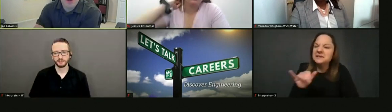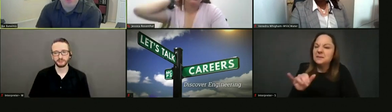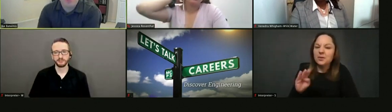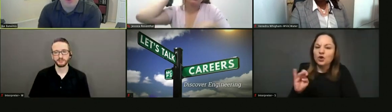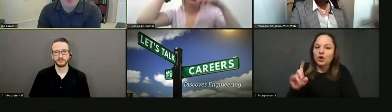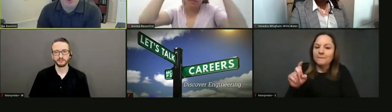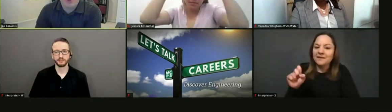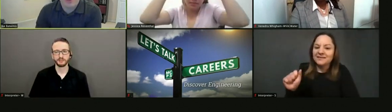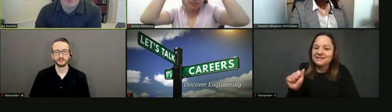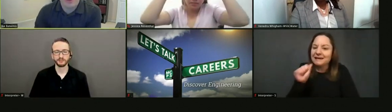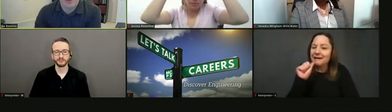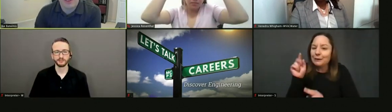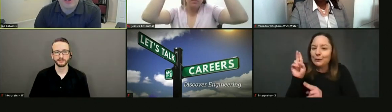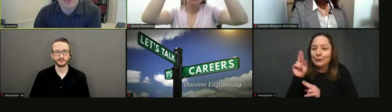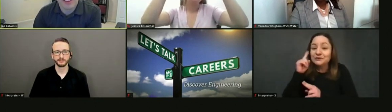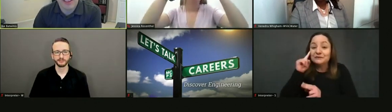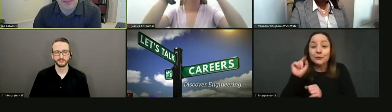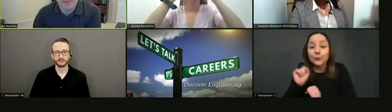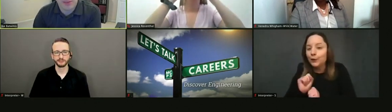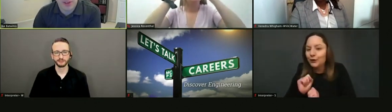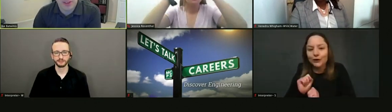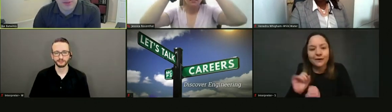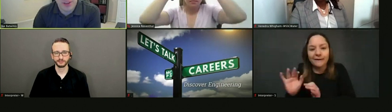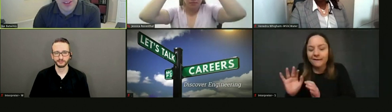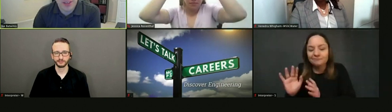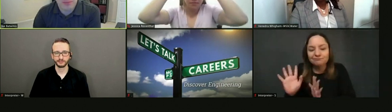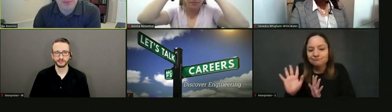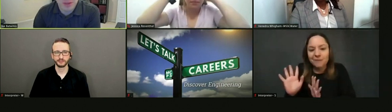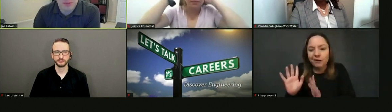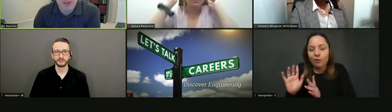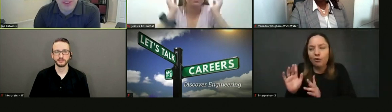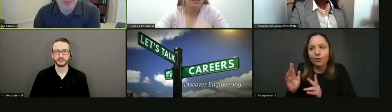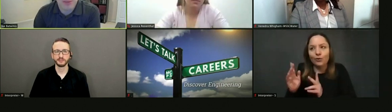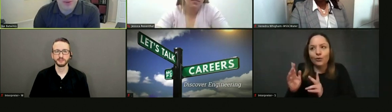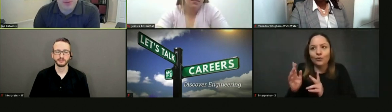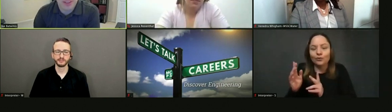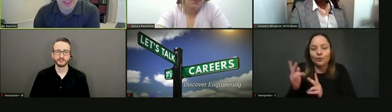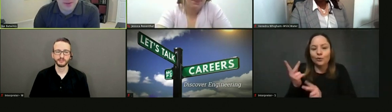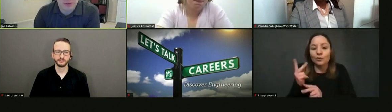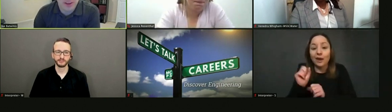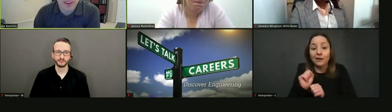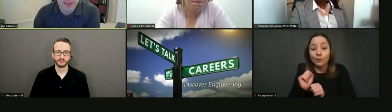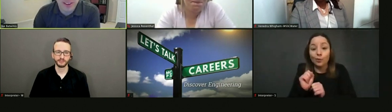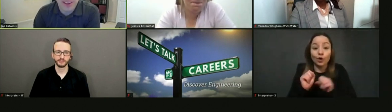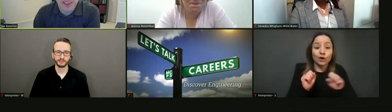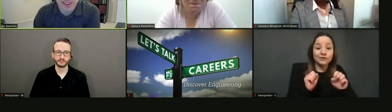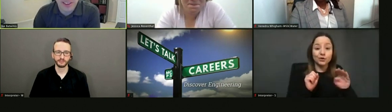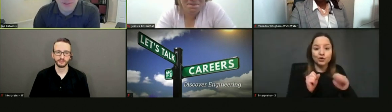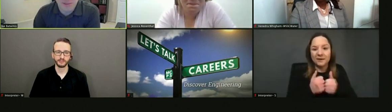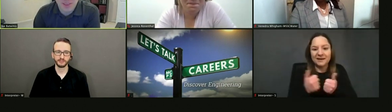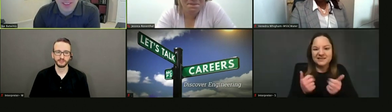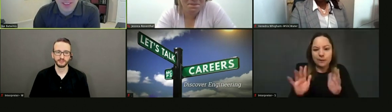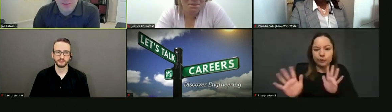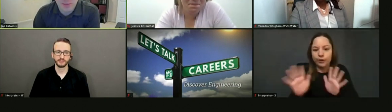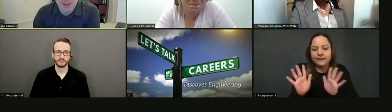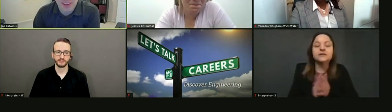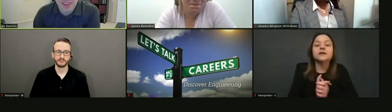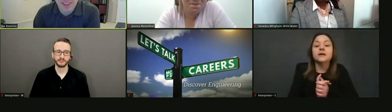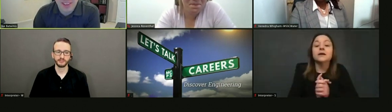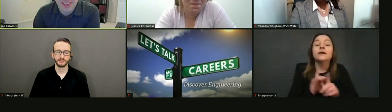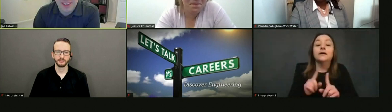it for work at all. Generally, we try to keep work and social media separated.